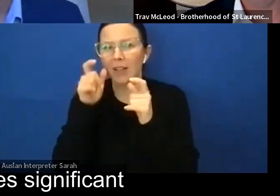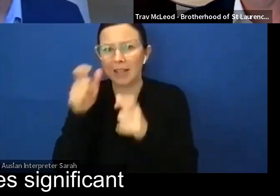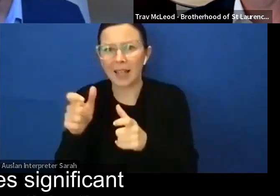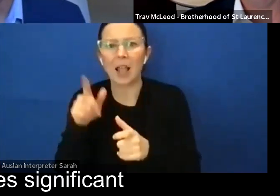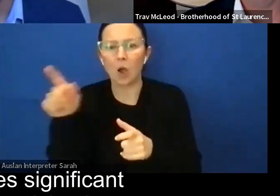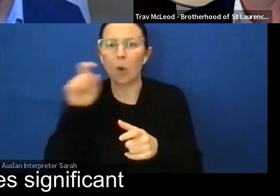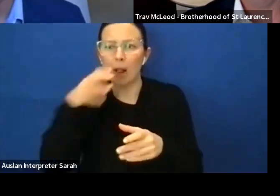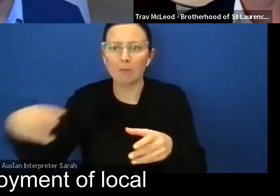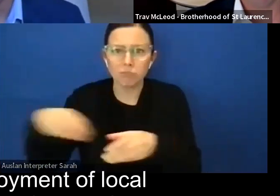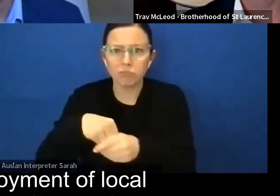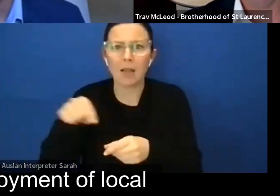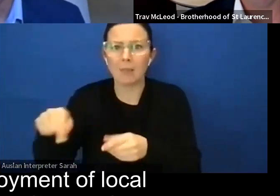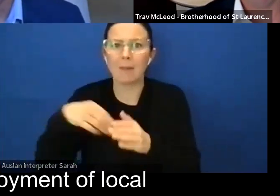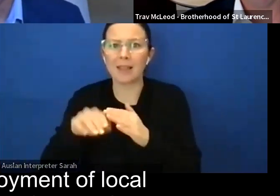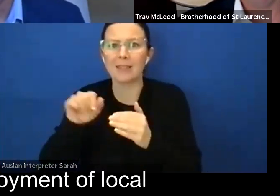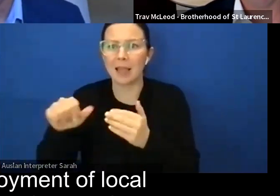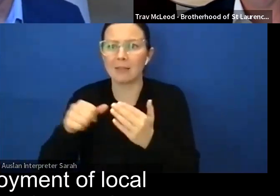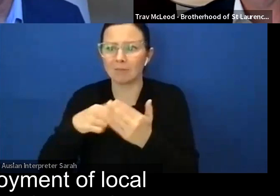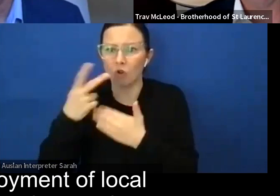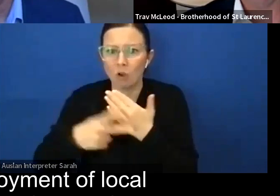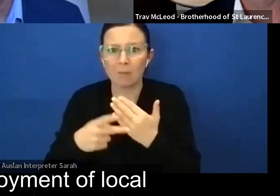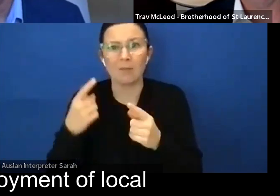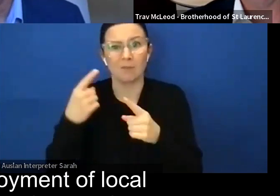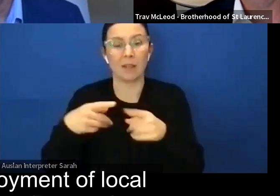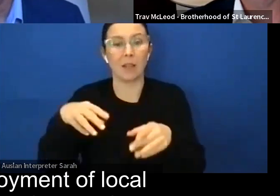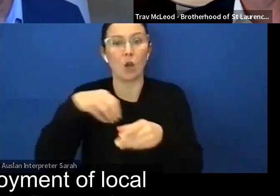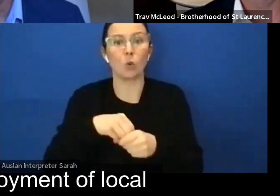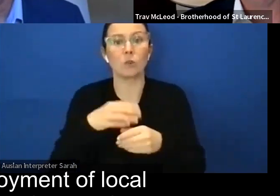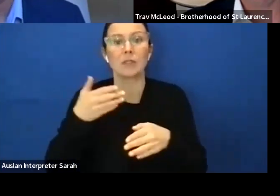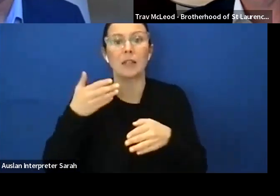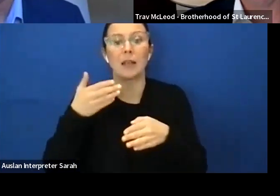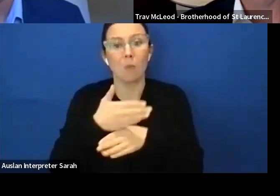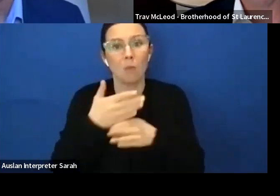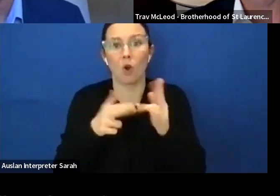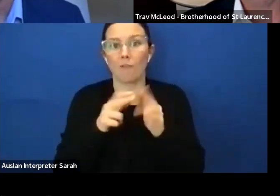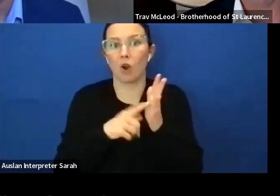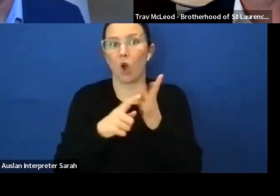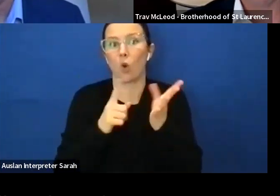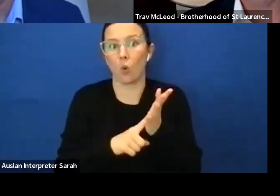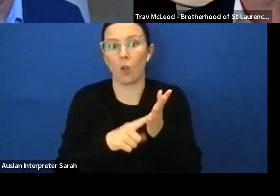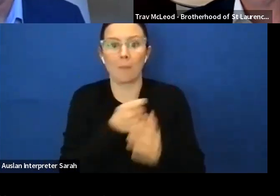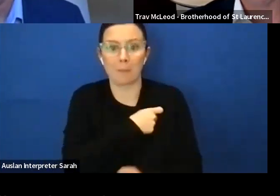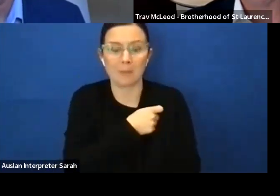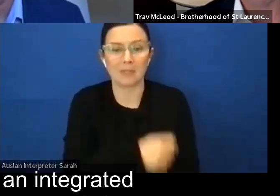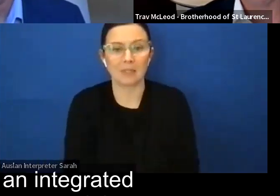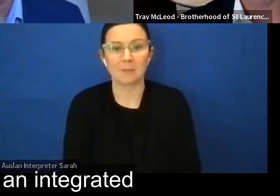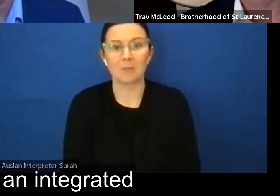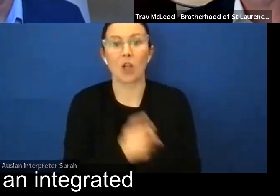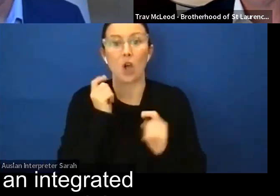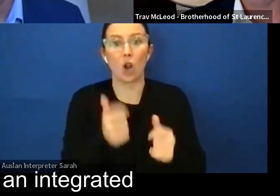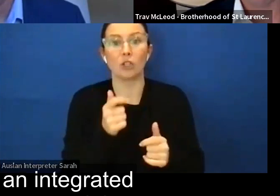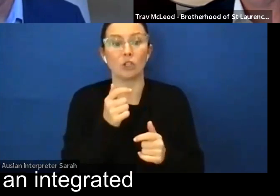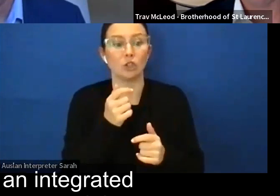community participation, including employment of local Aboriginal community members. Our early childhood services are based